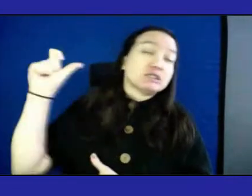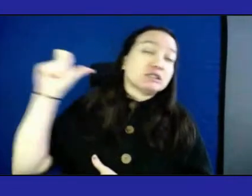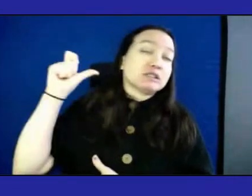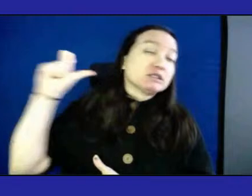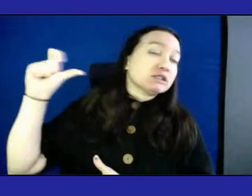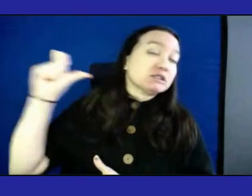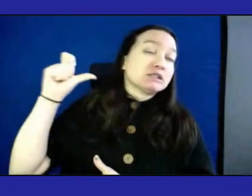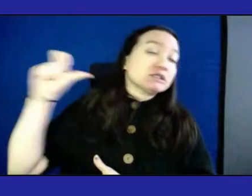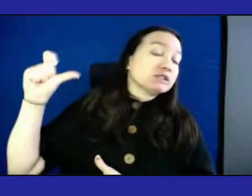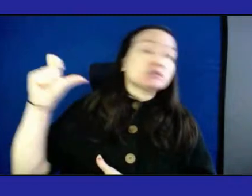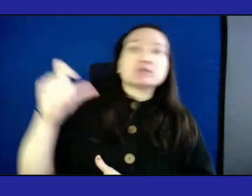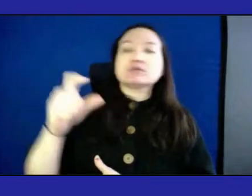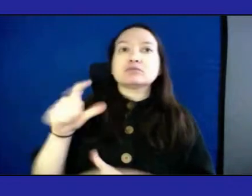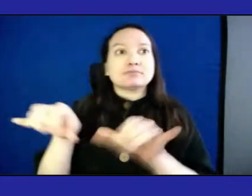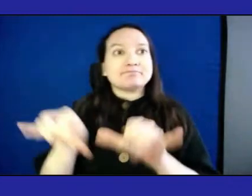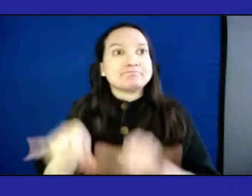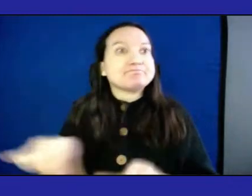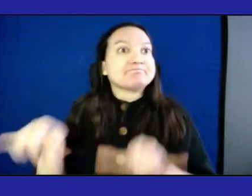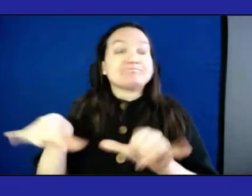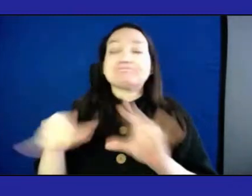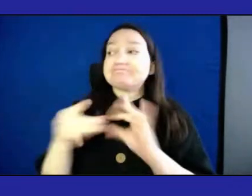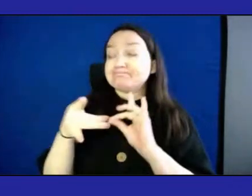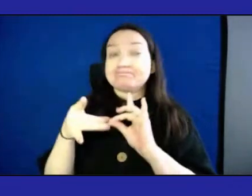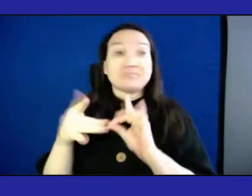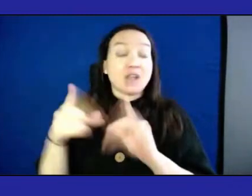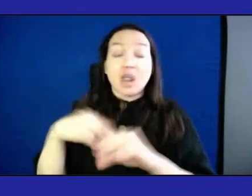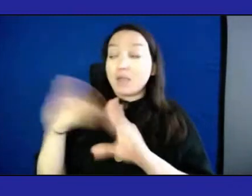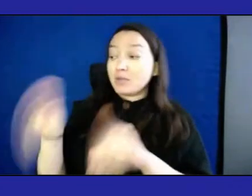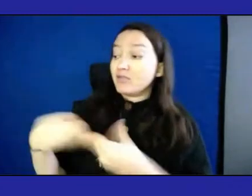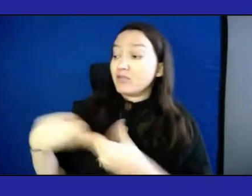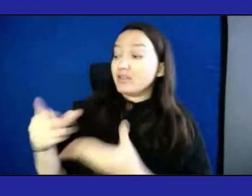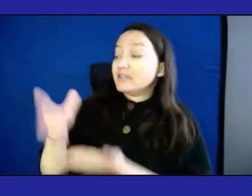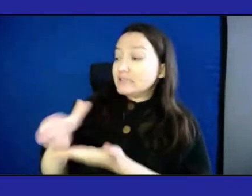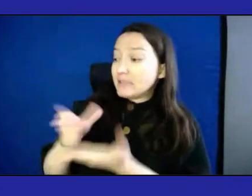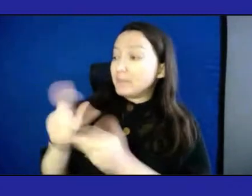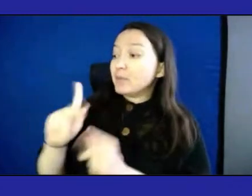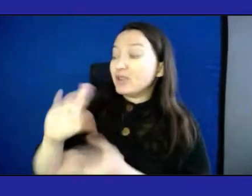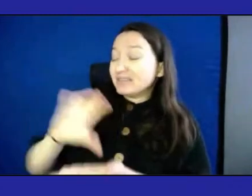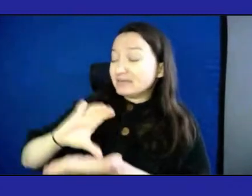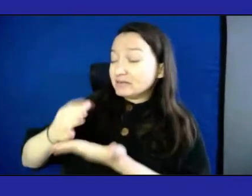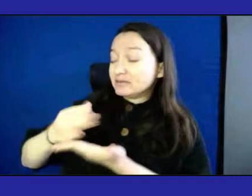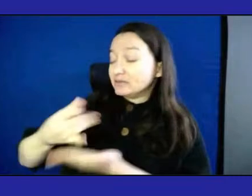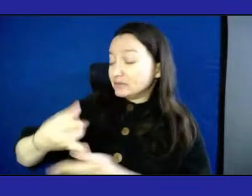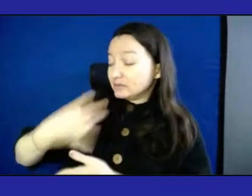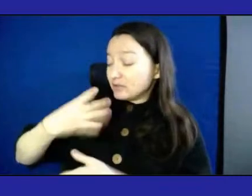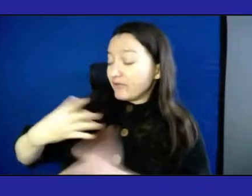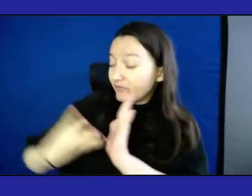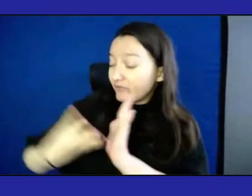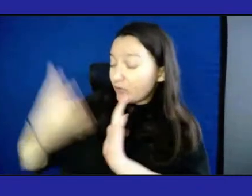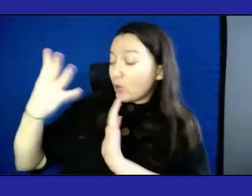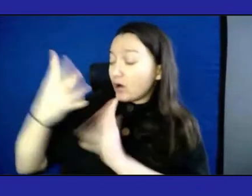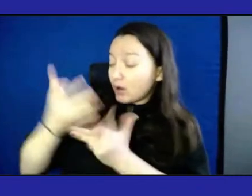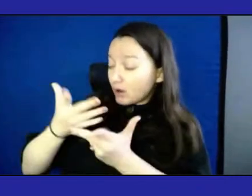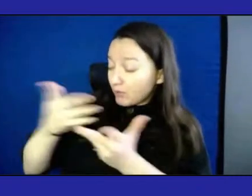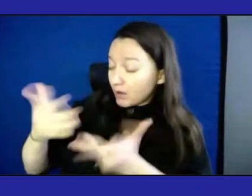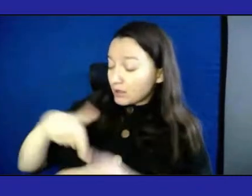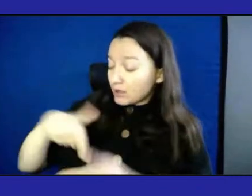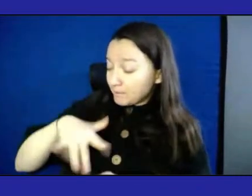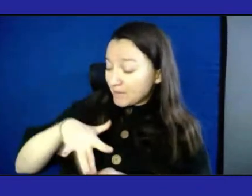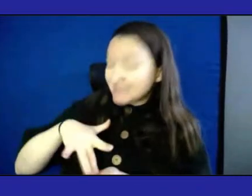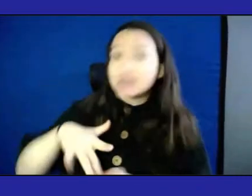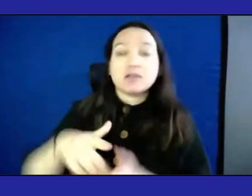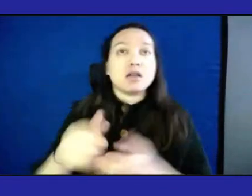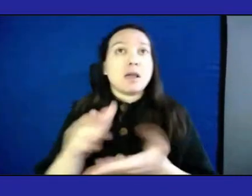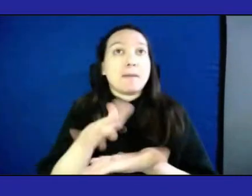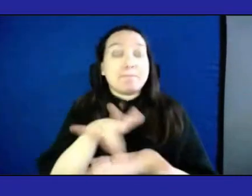a standard thing for me to say is, I'm giving you this, some people are taking 4 times as much, because they split the pills.